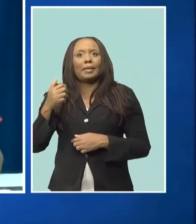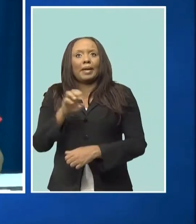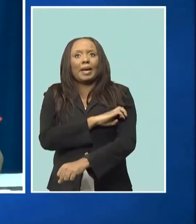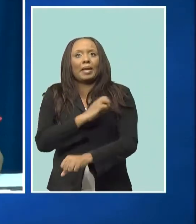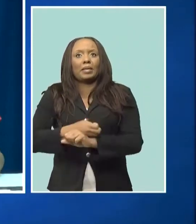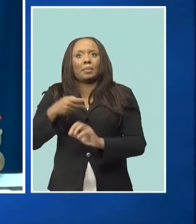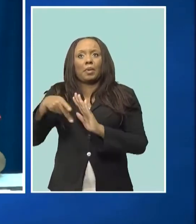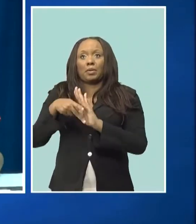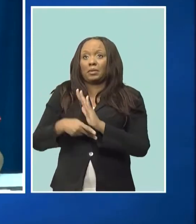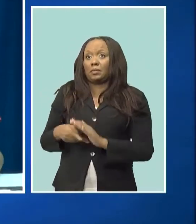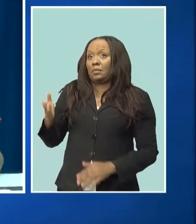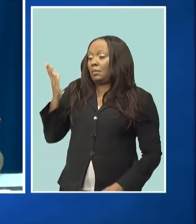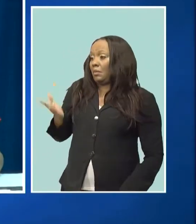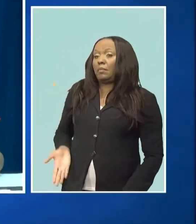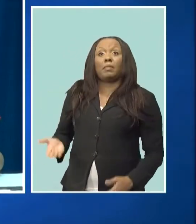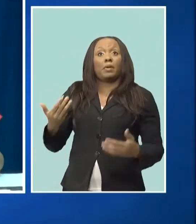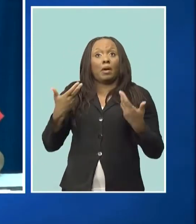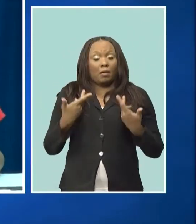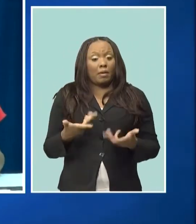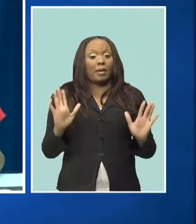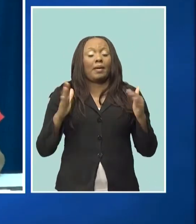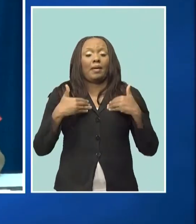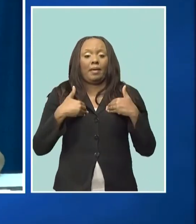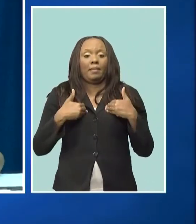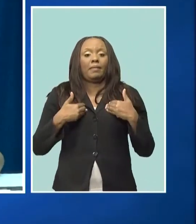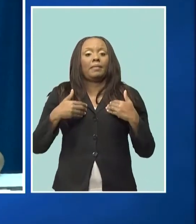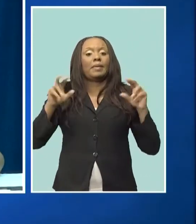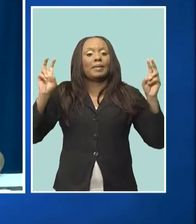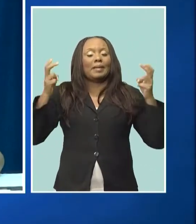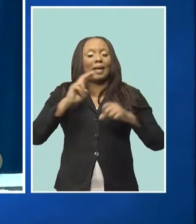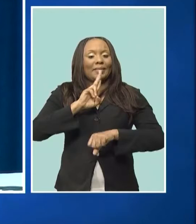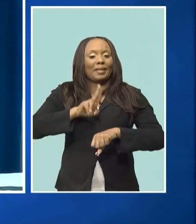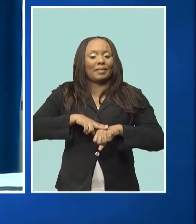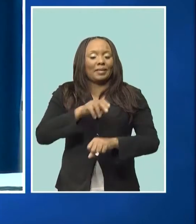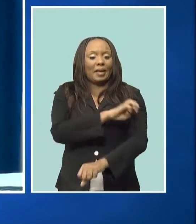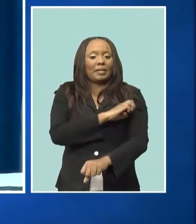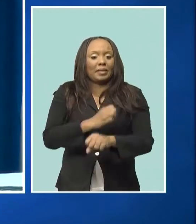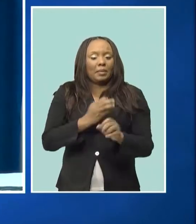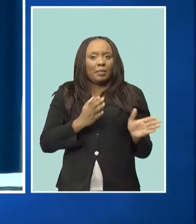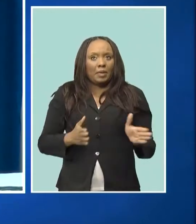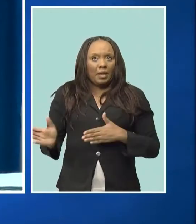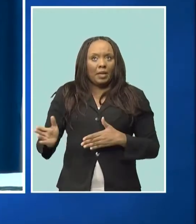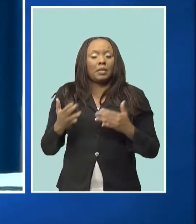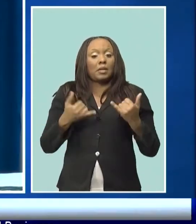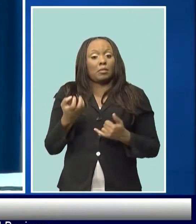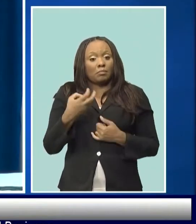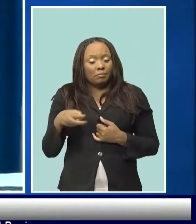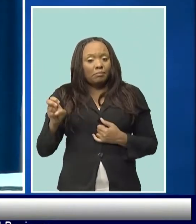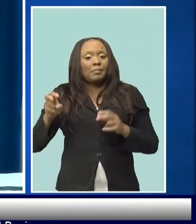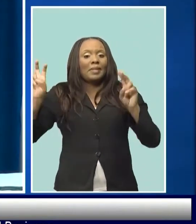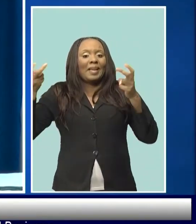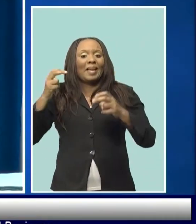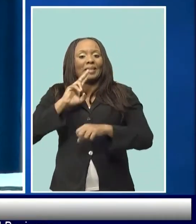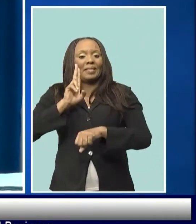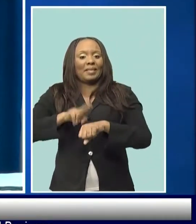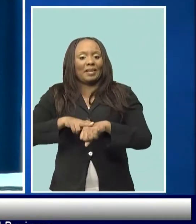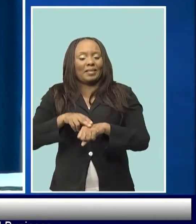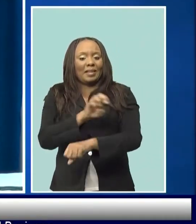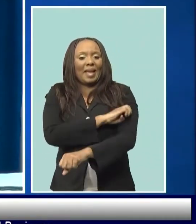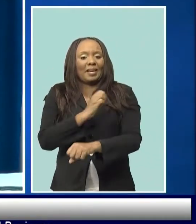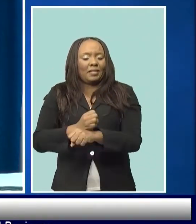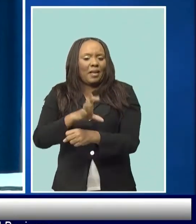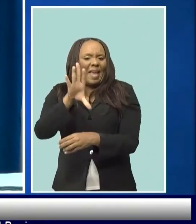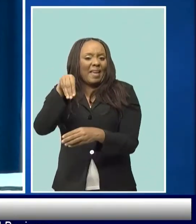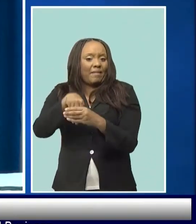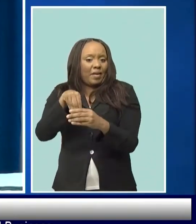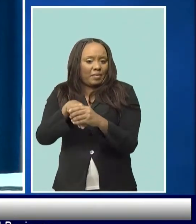energy plan already. We are converting it now into a national energy investment plan.